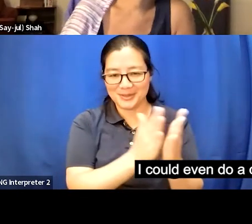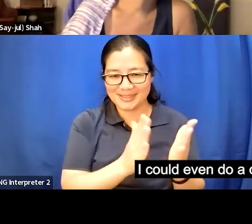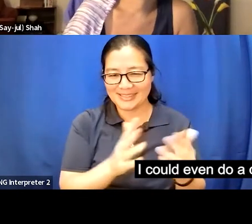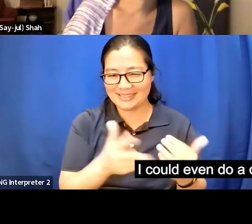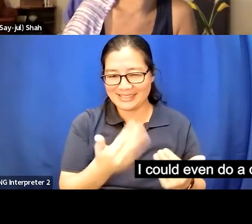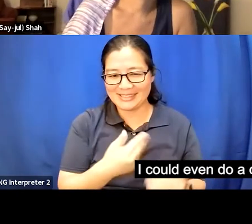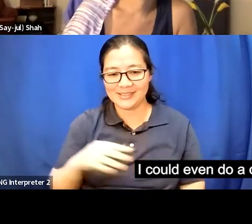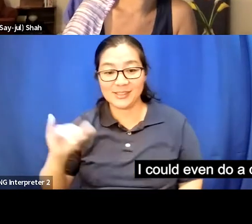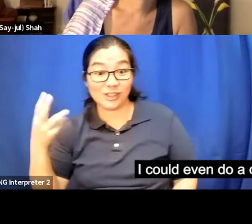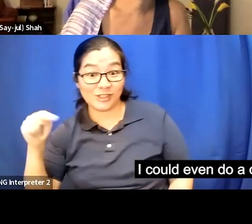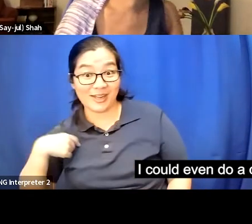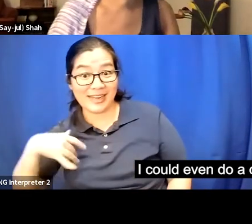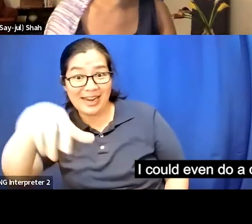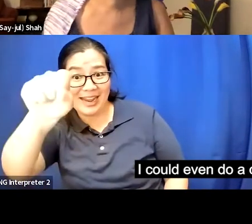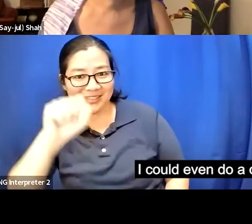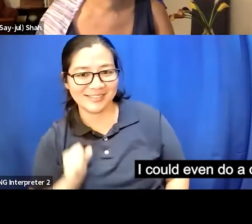Yes.